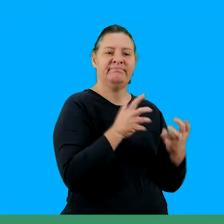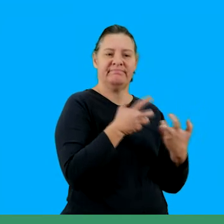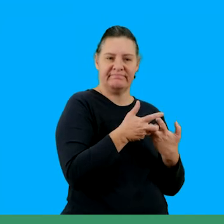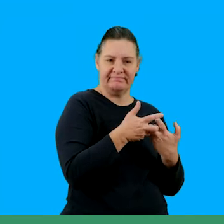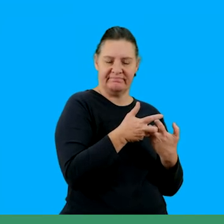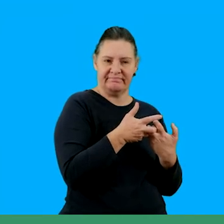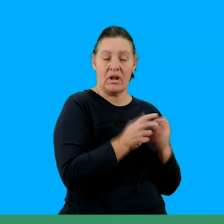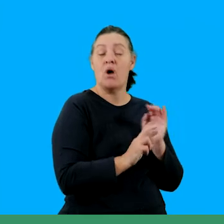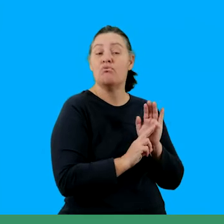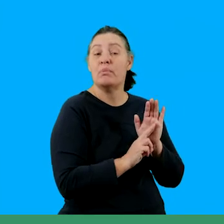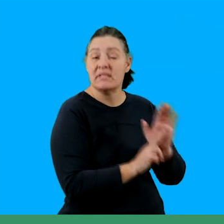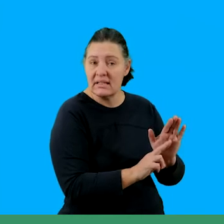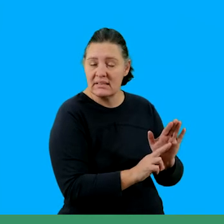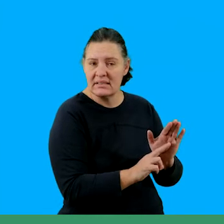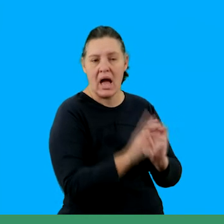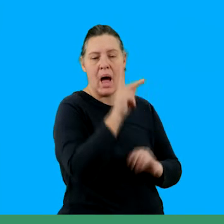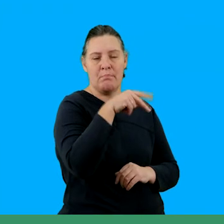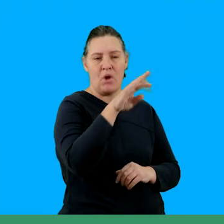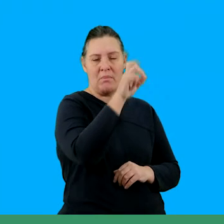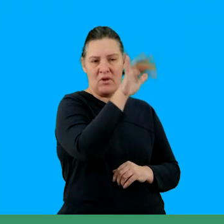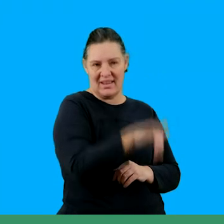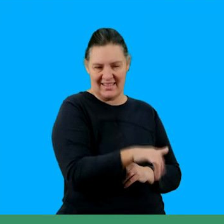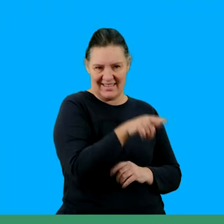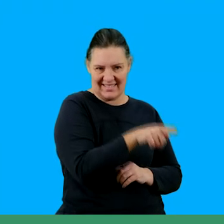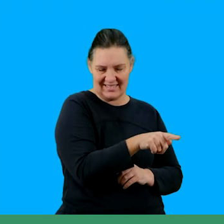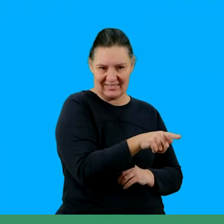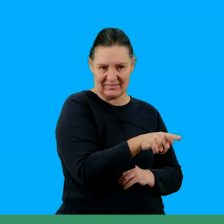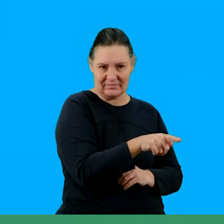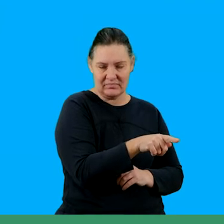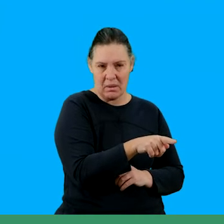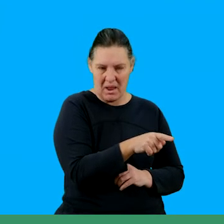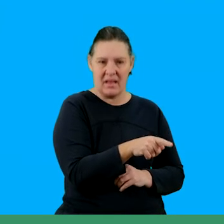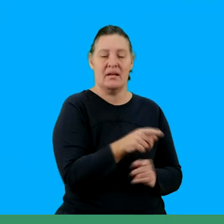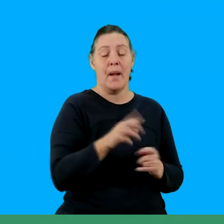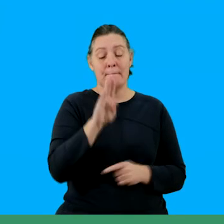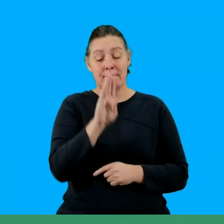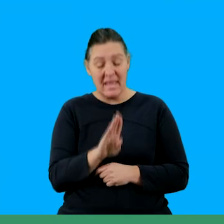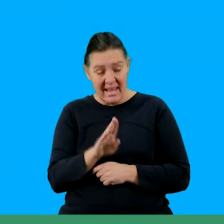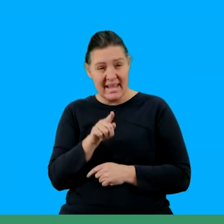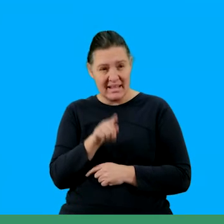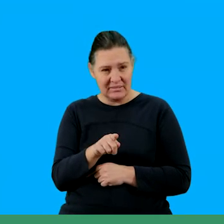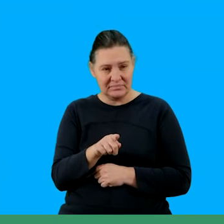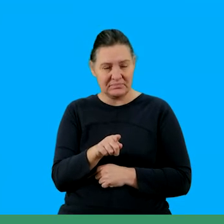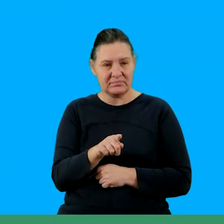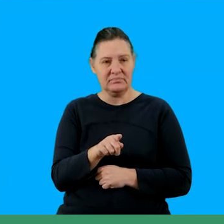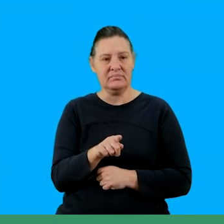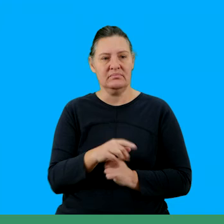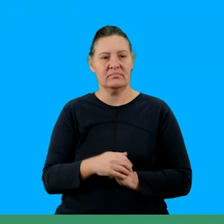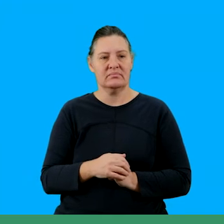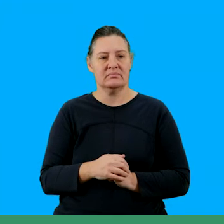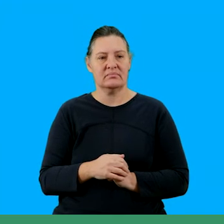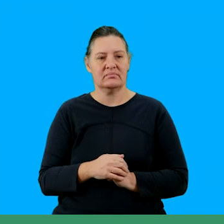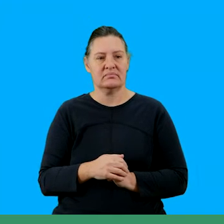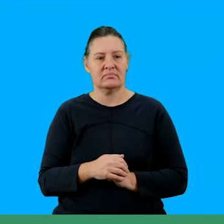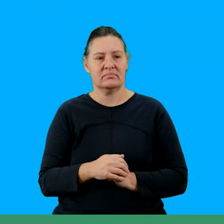then the picture A is representing the primary sector. Then picture B should be